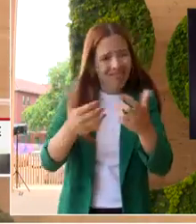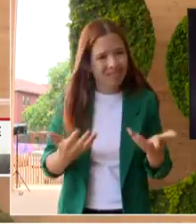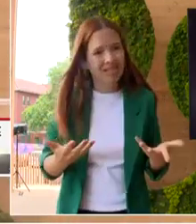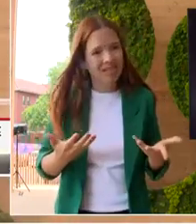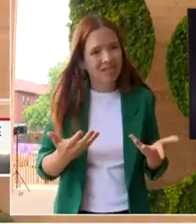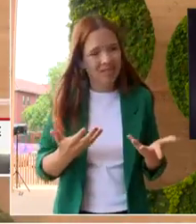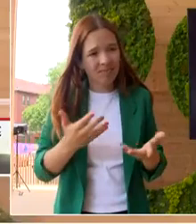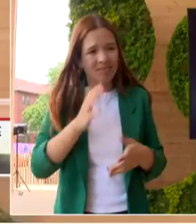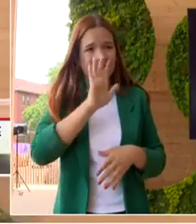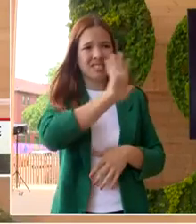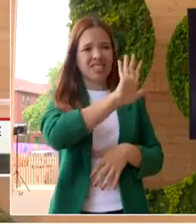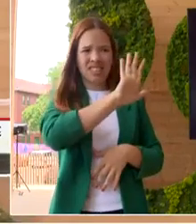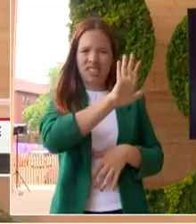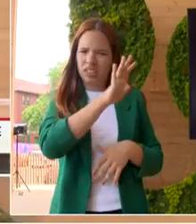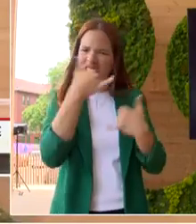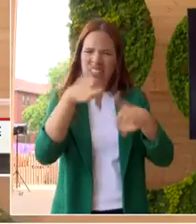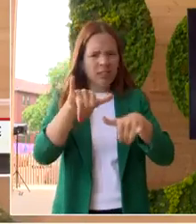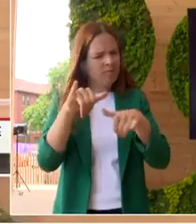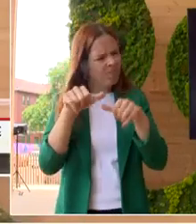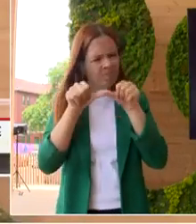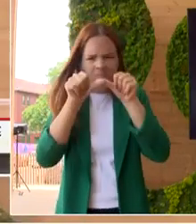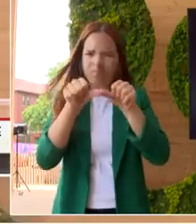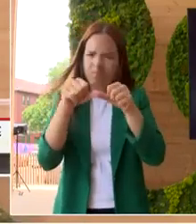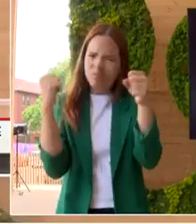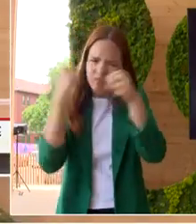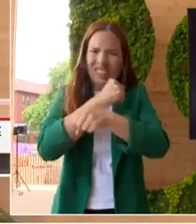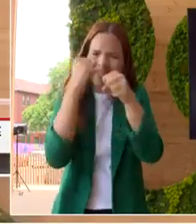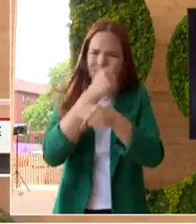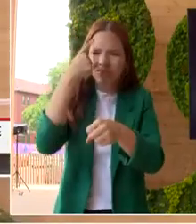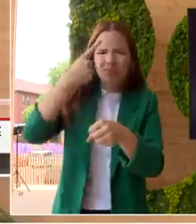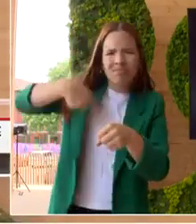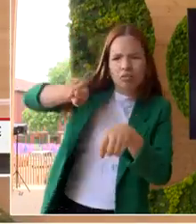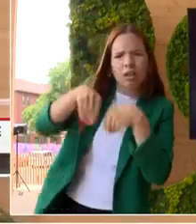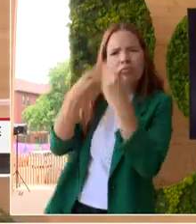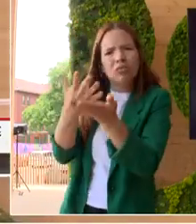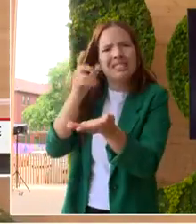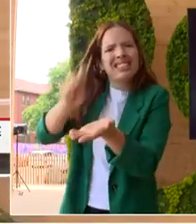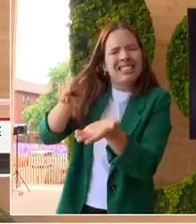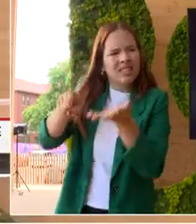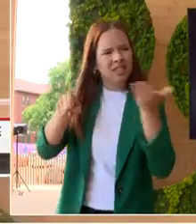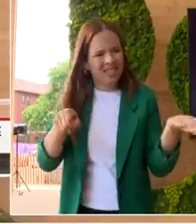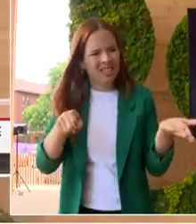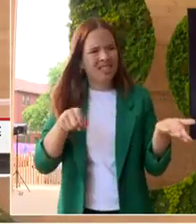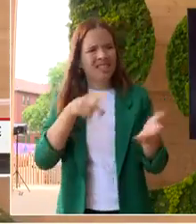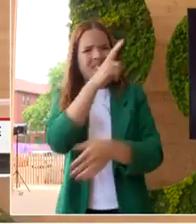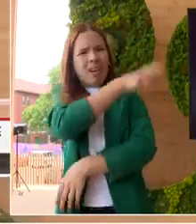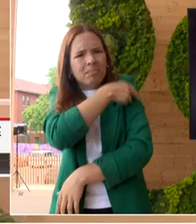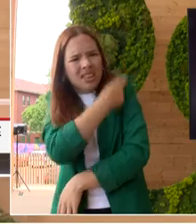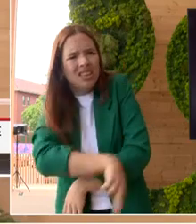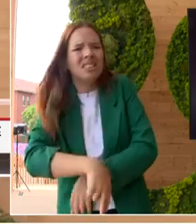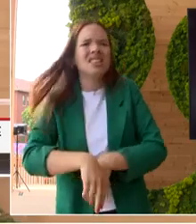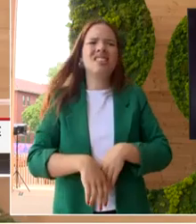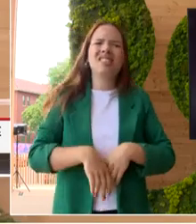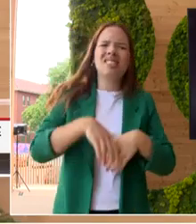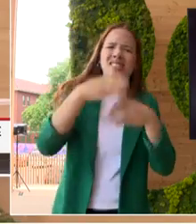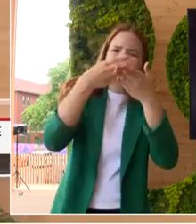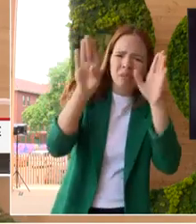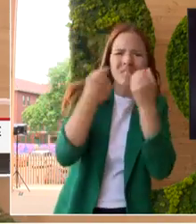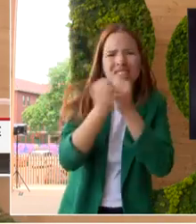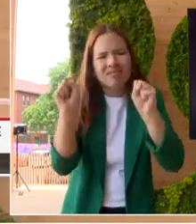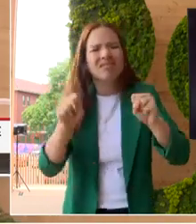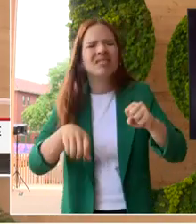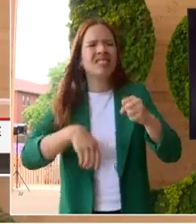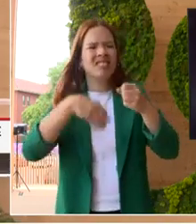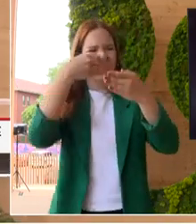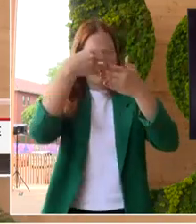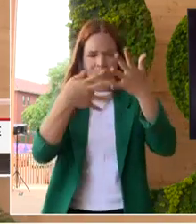battle for Ward 8. Whether it's the hospital, the ESA, DDOT projects, public safety, we're going to get it